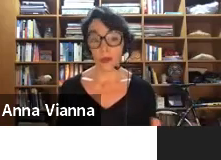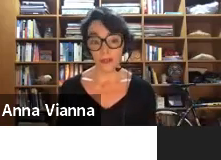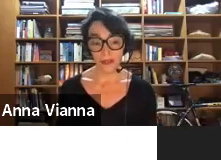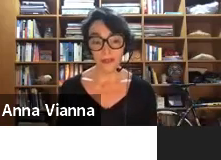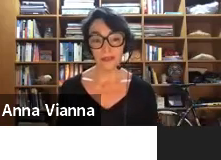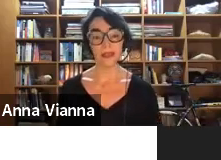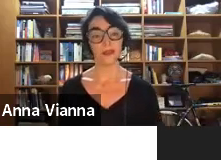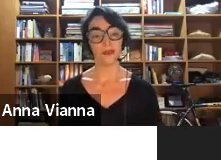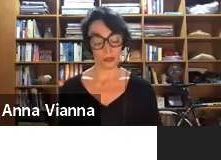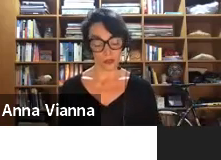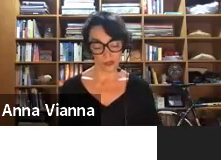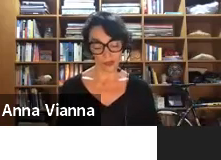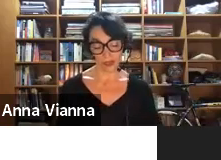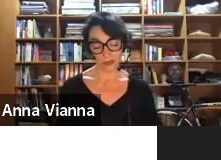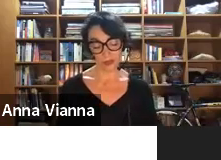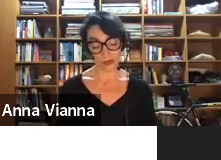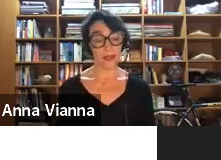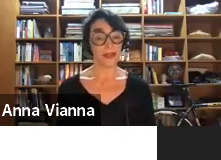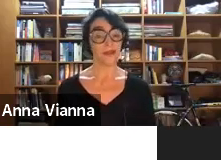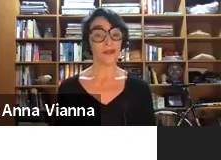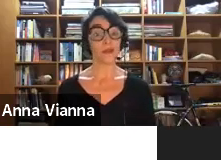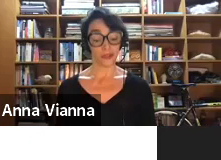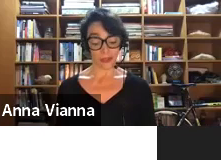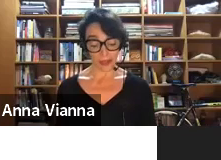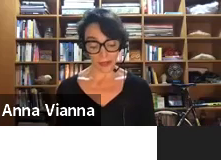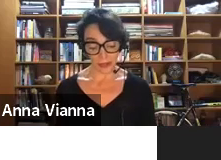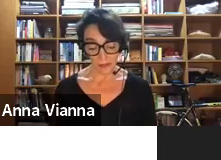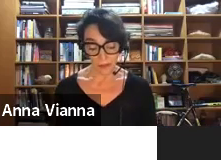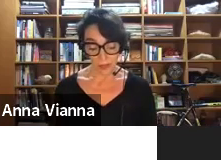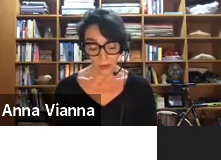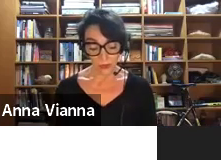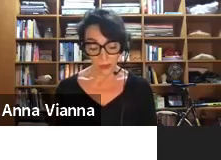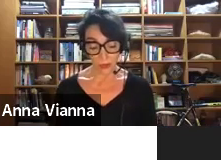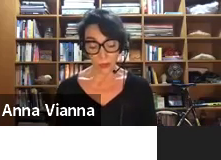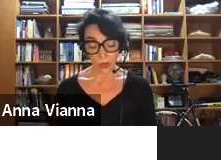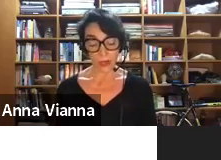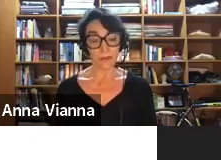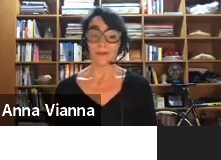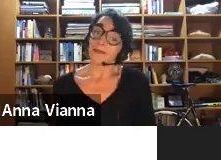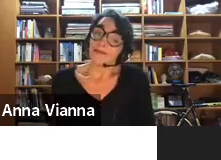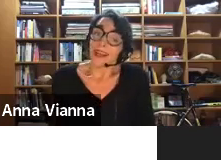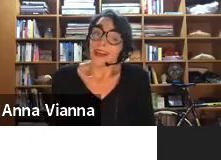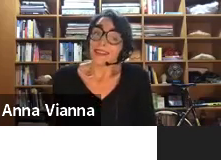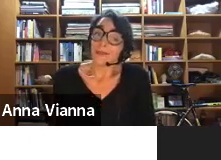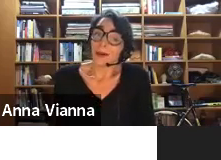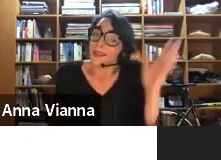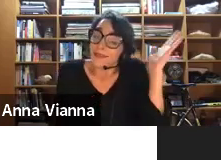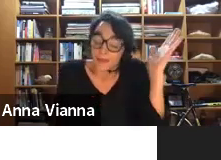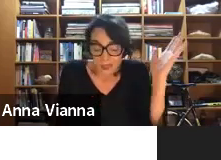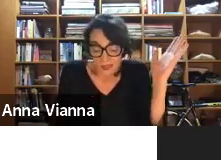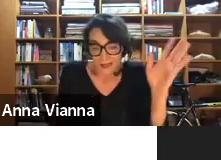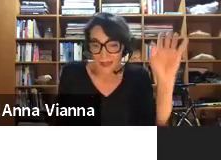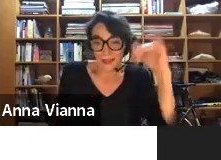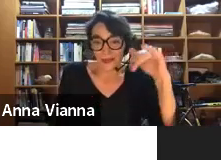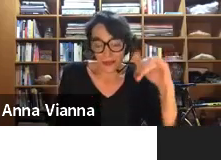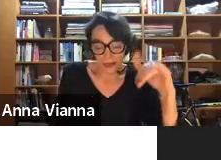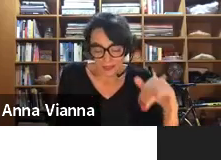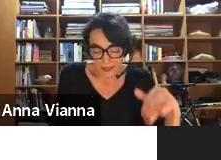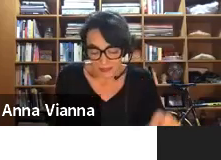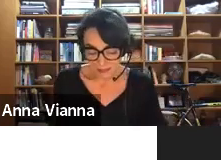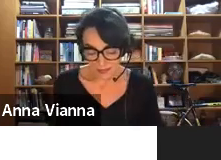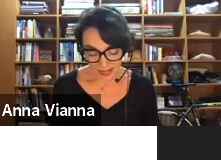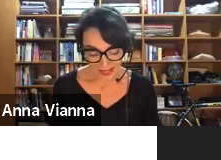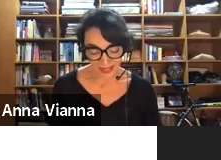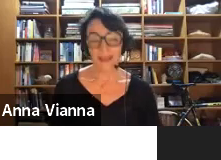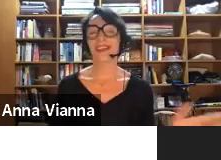Our voices and interpretation styles are very much alike. So, but I got the spot. What can I say? Sorry,